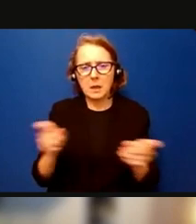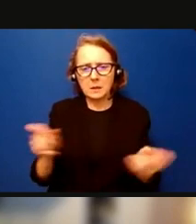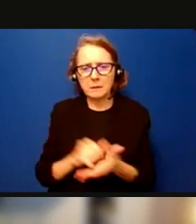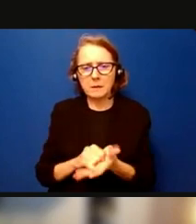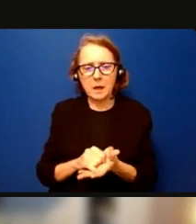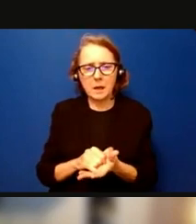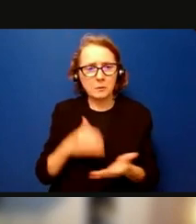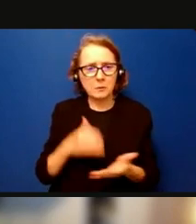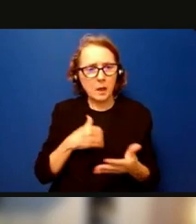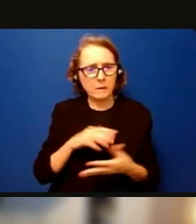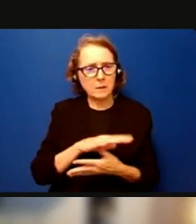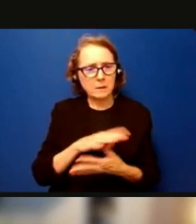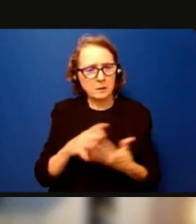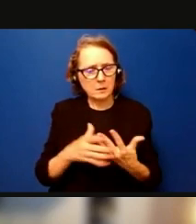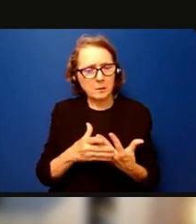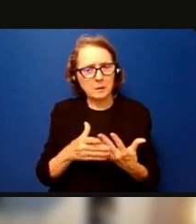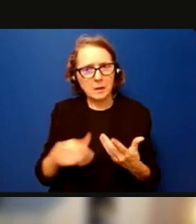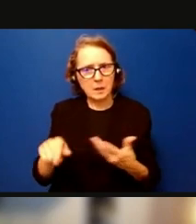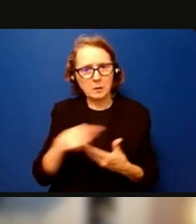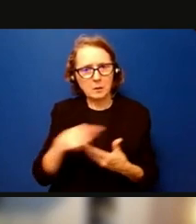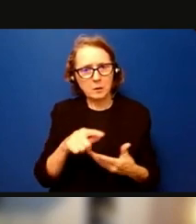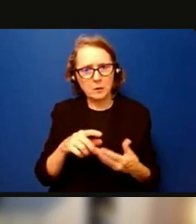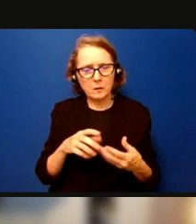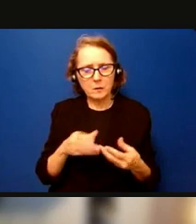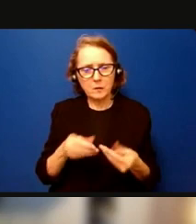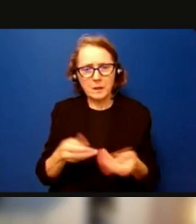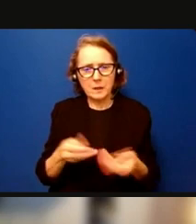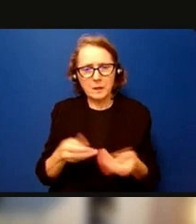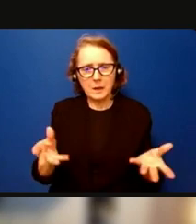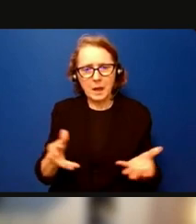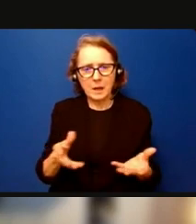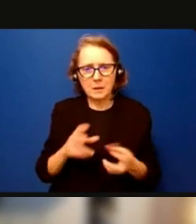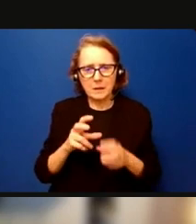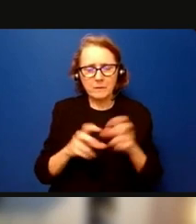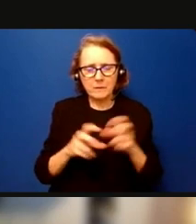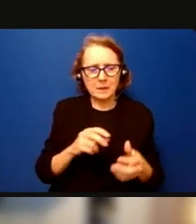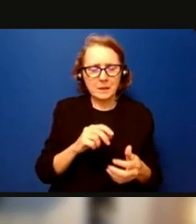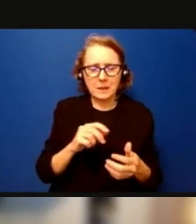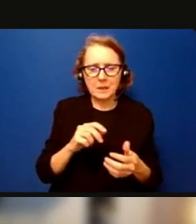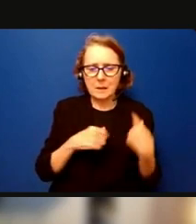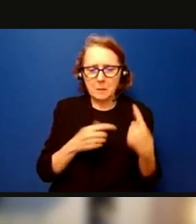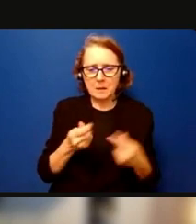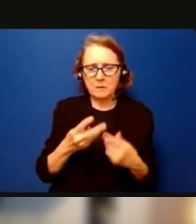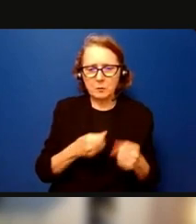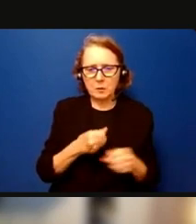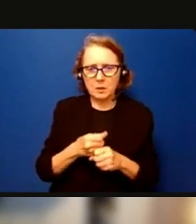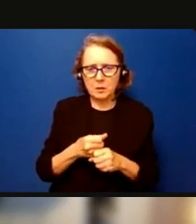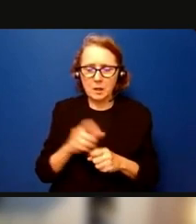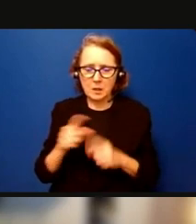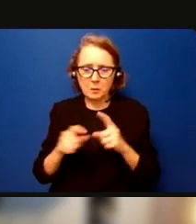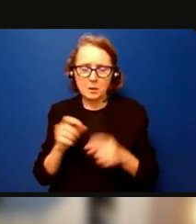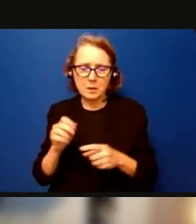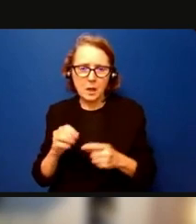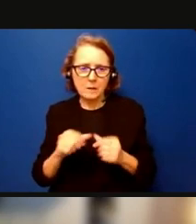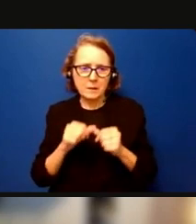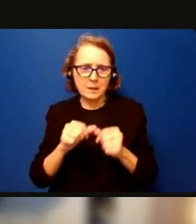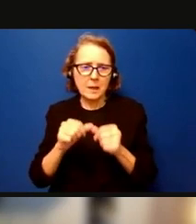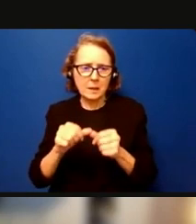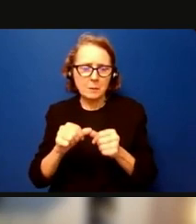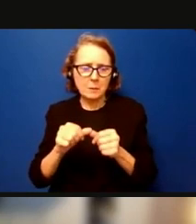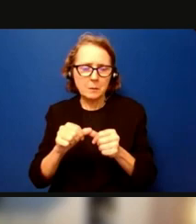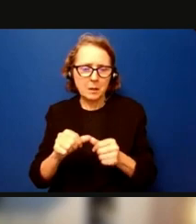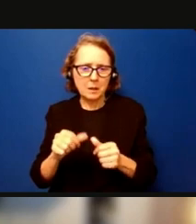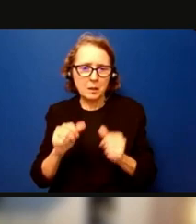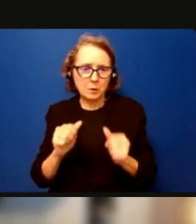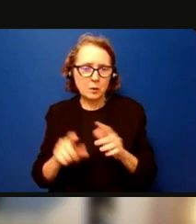of priorities that you've laid out and invested in the past couple of years, and questions of sustainability could emerge for you as well as